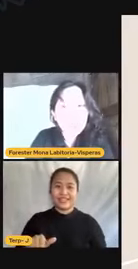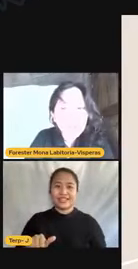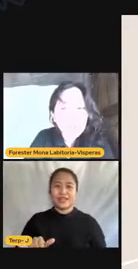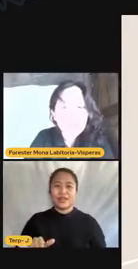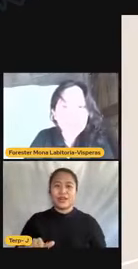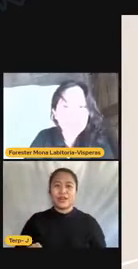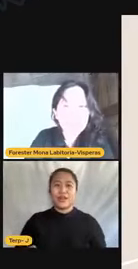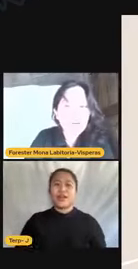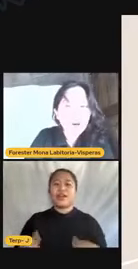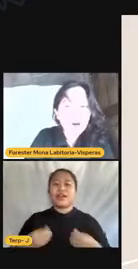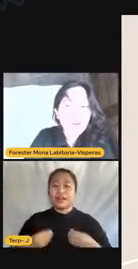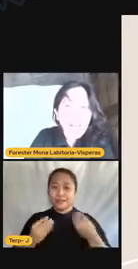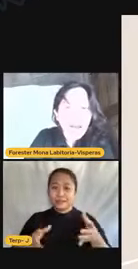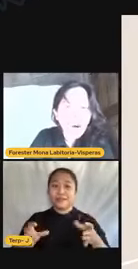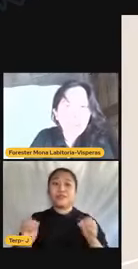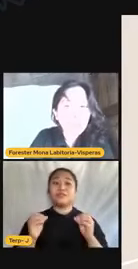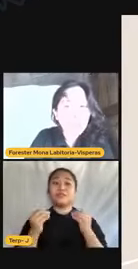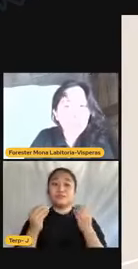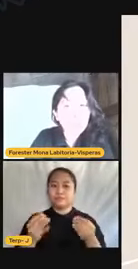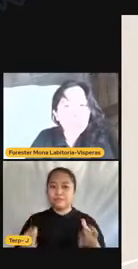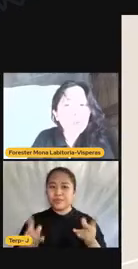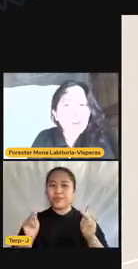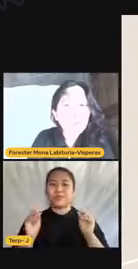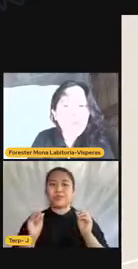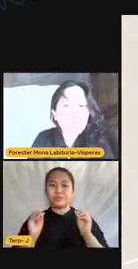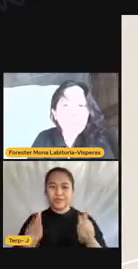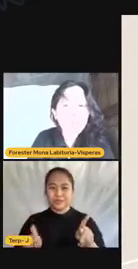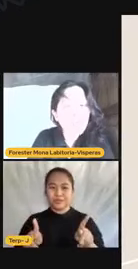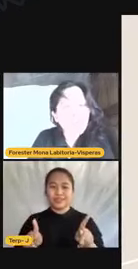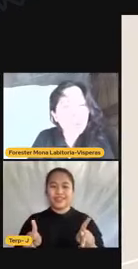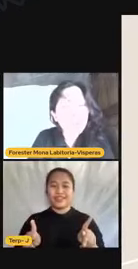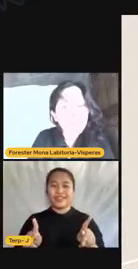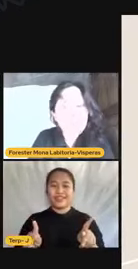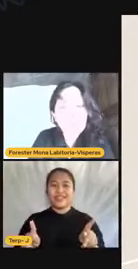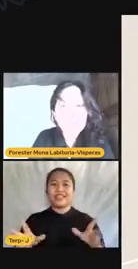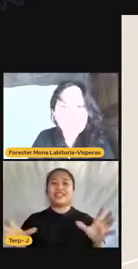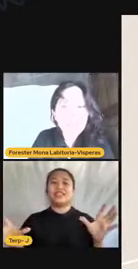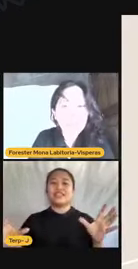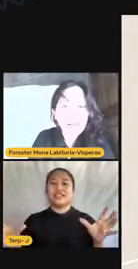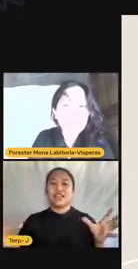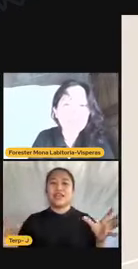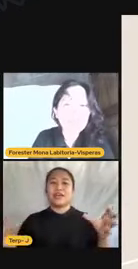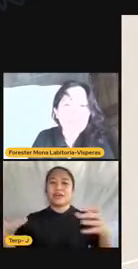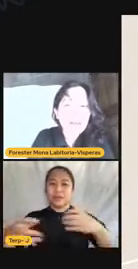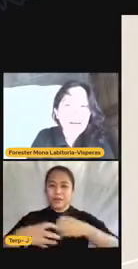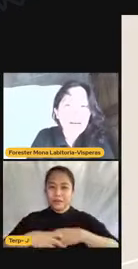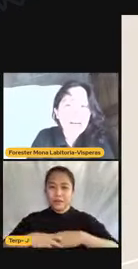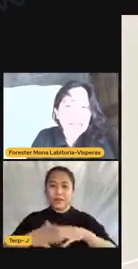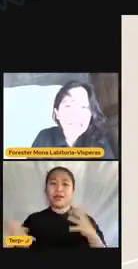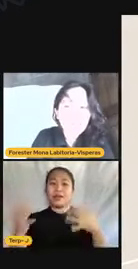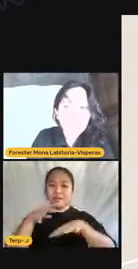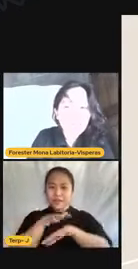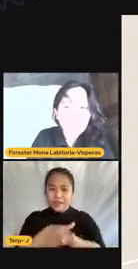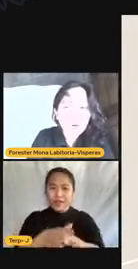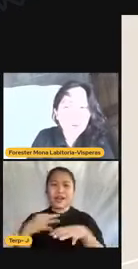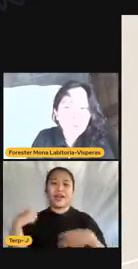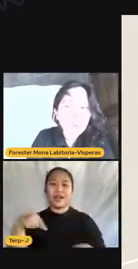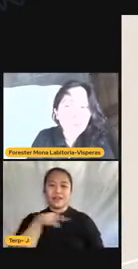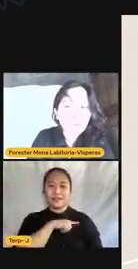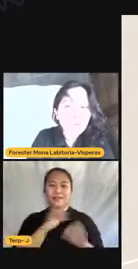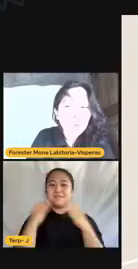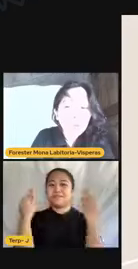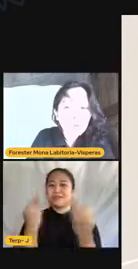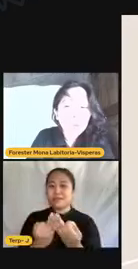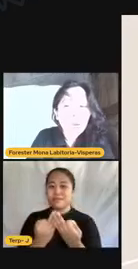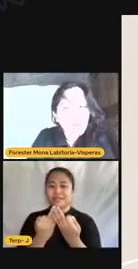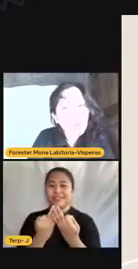our experiences on how we were able to pull our family together despite the setbacks. It has opened up a